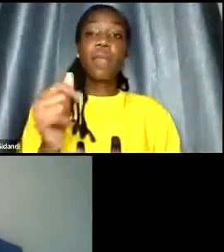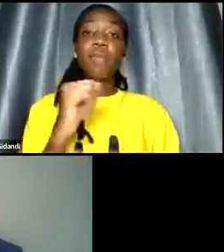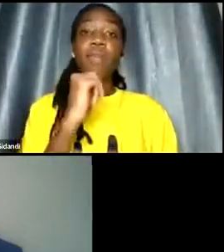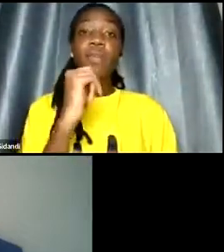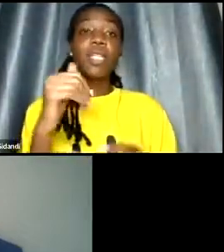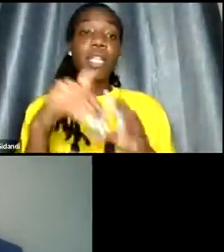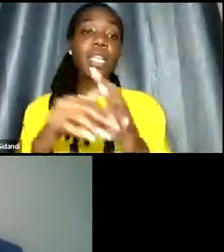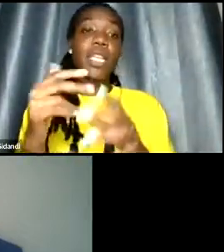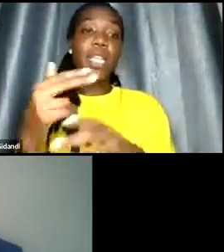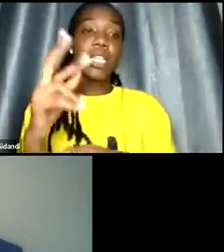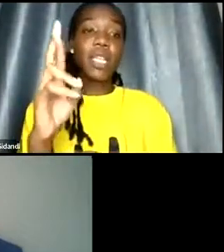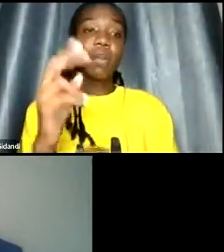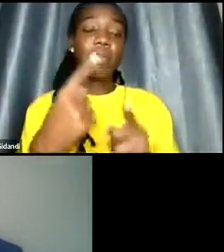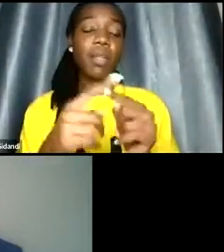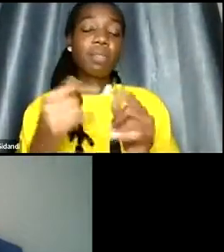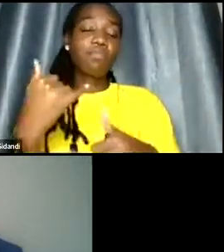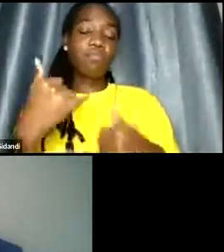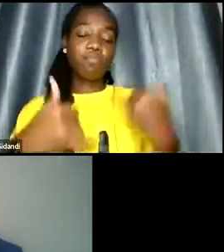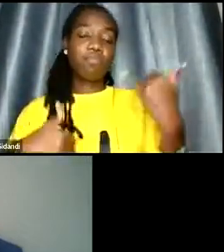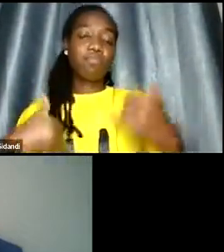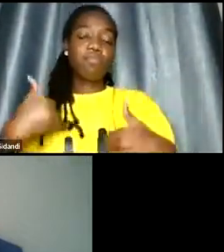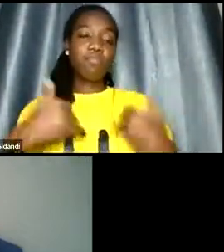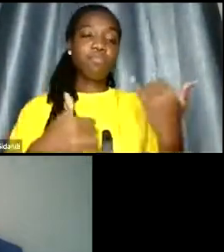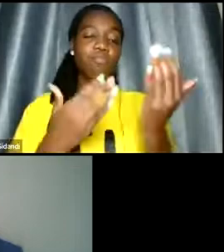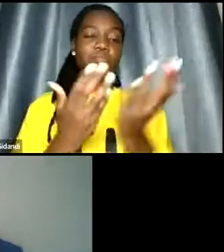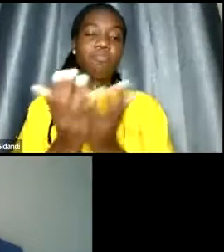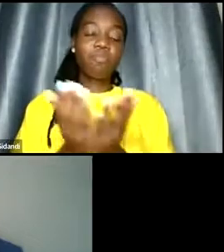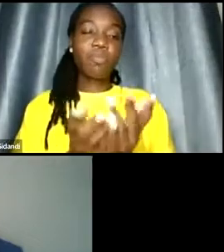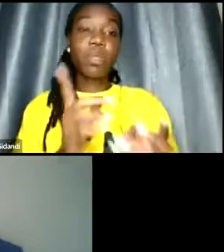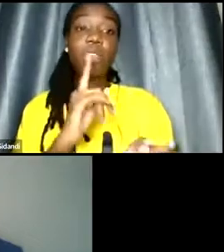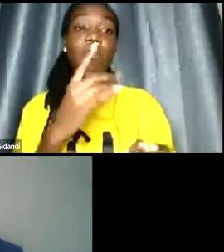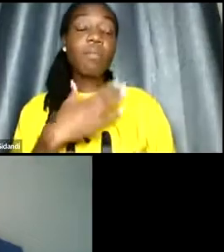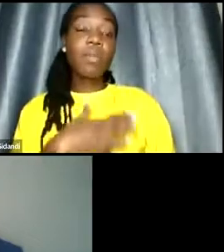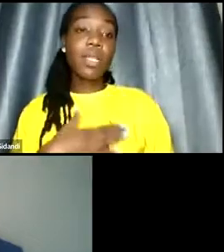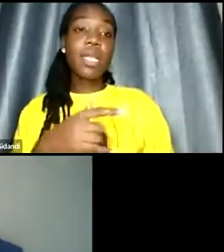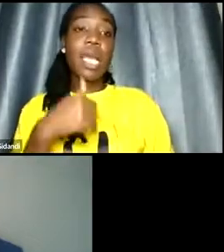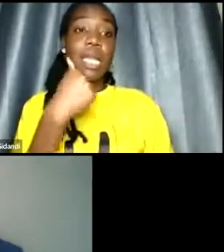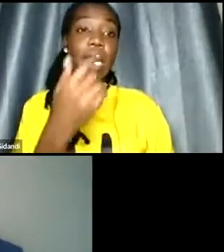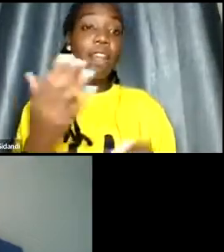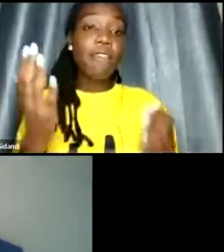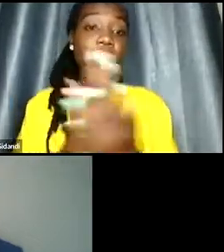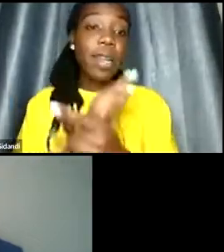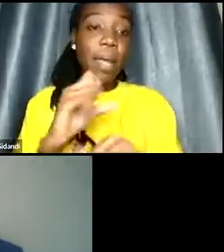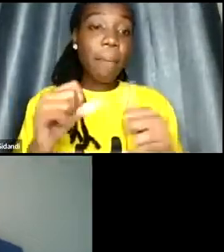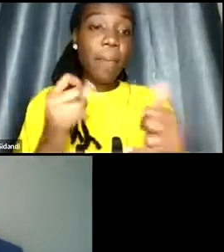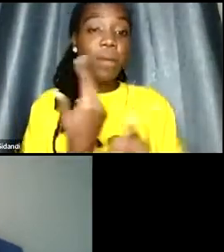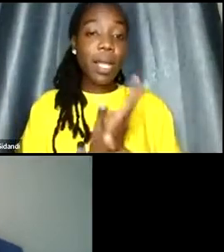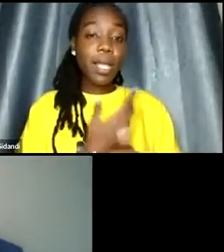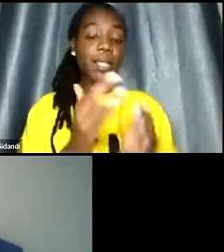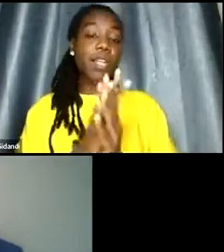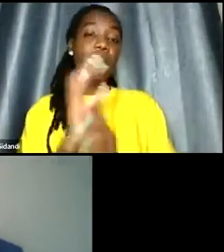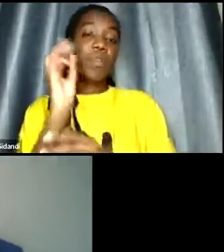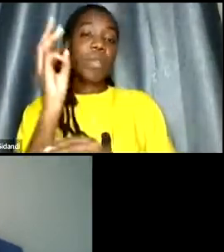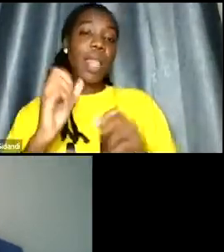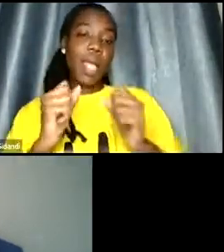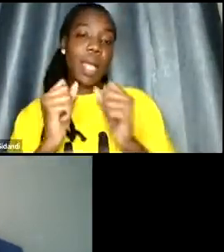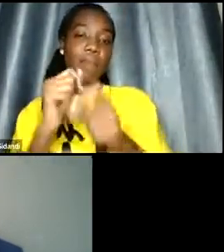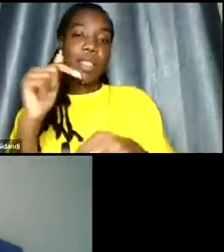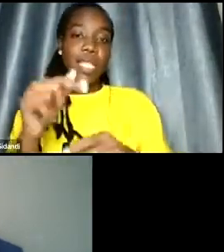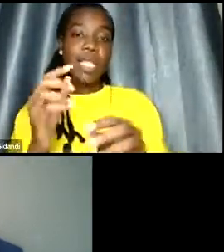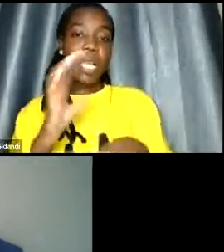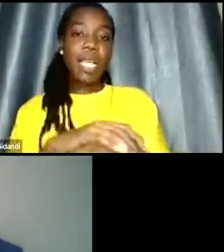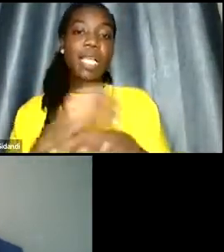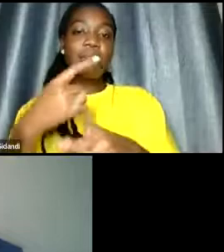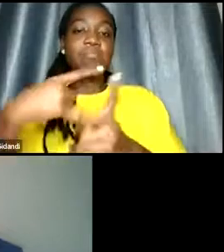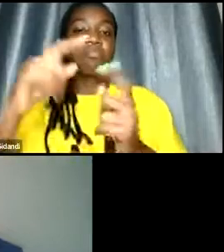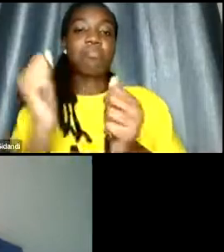So we are glad that you joined us. And please tell your friends about us and we'll be very happy. This is Get It Right with Atara